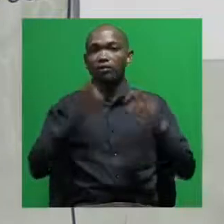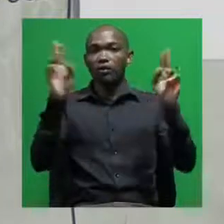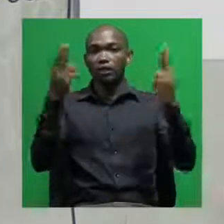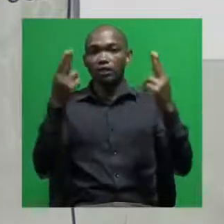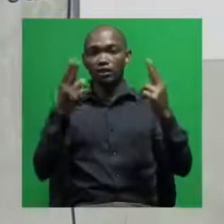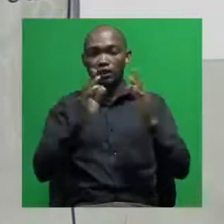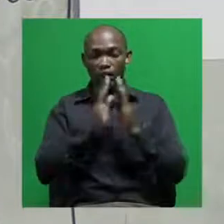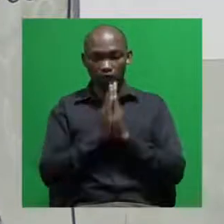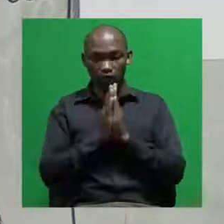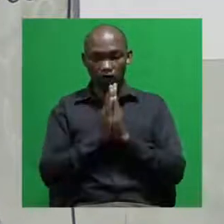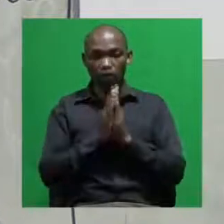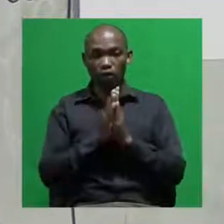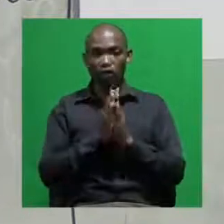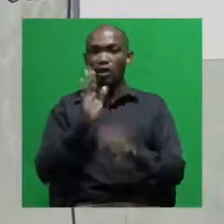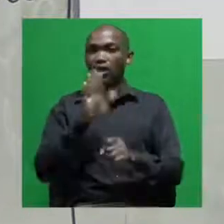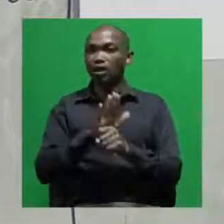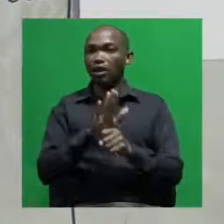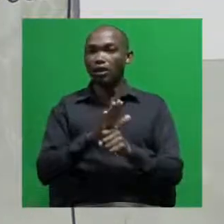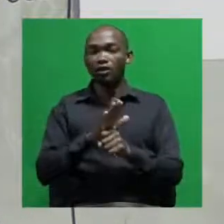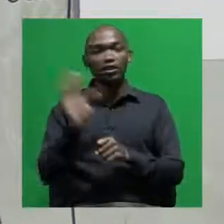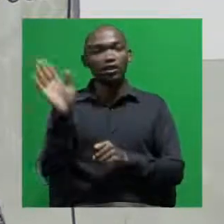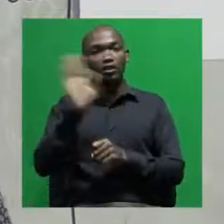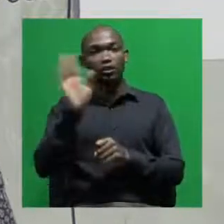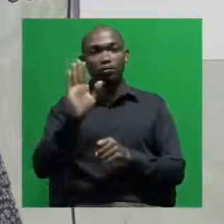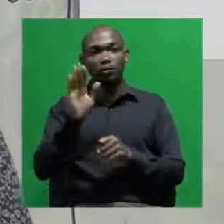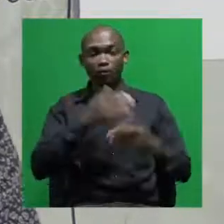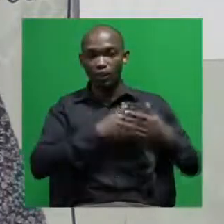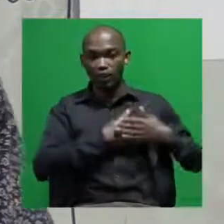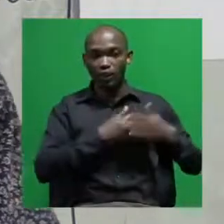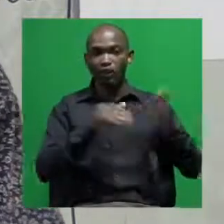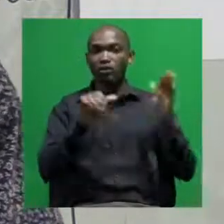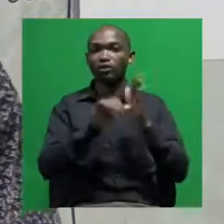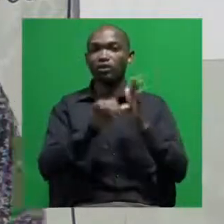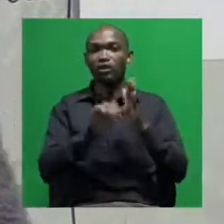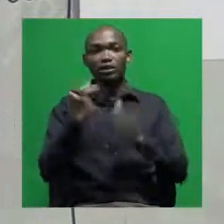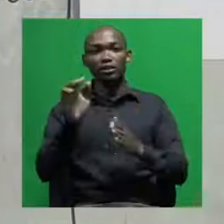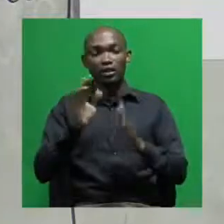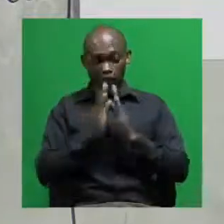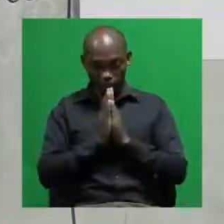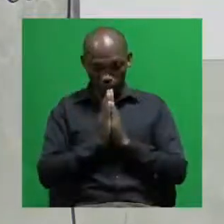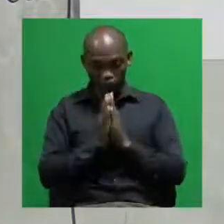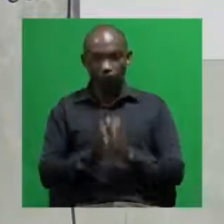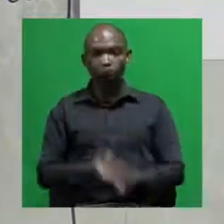you a lot, and goodbye, my dear student. Thank you.